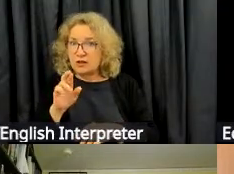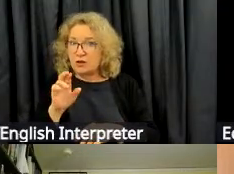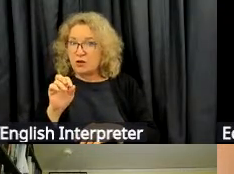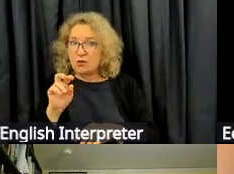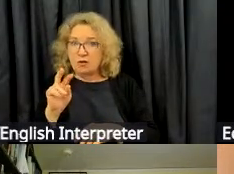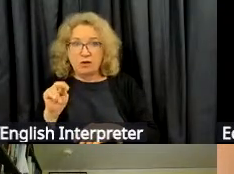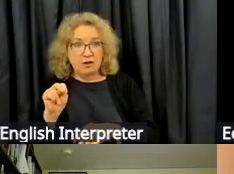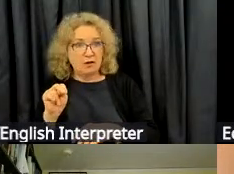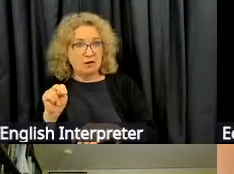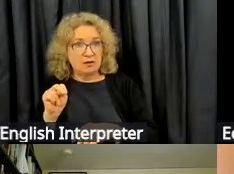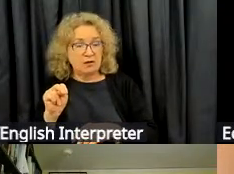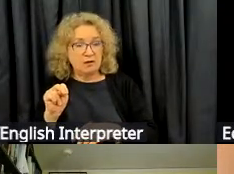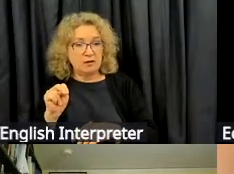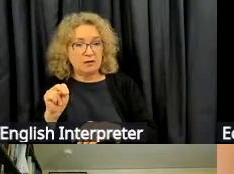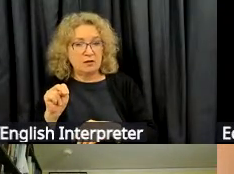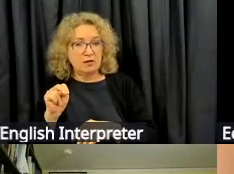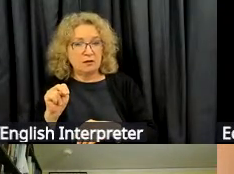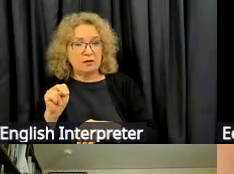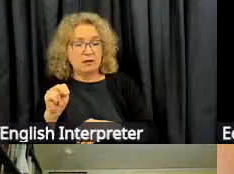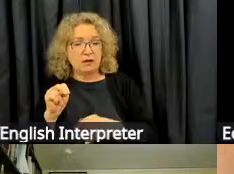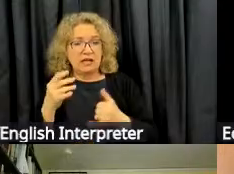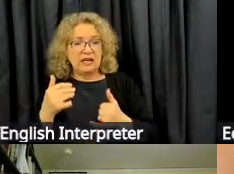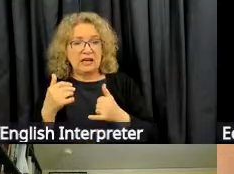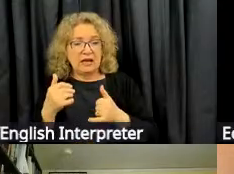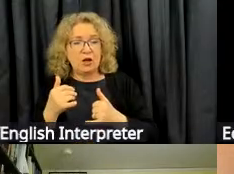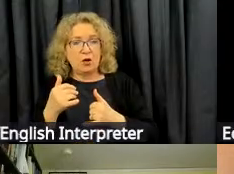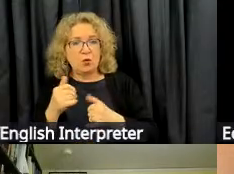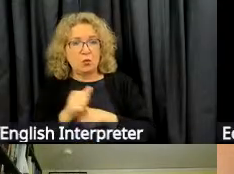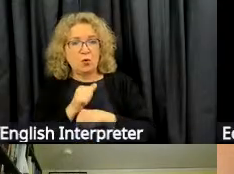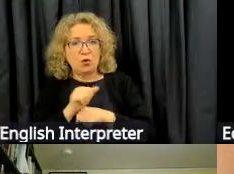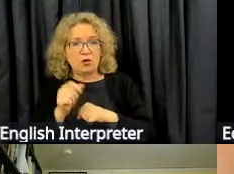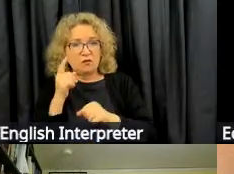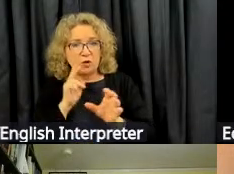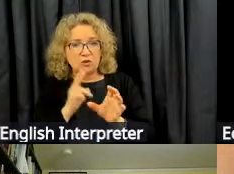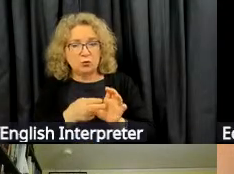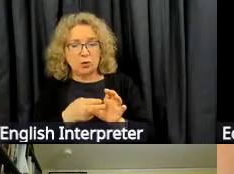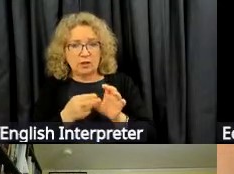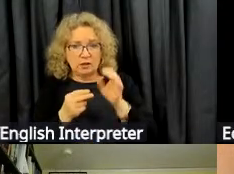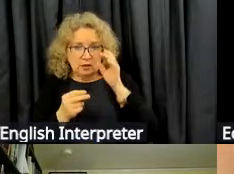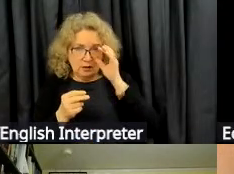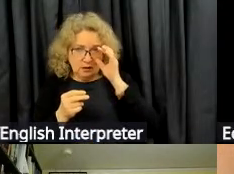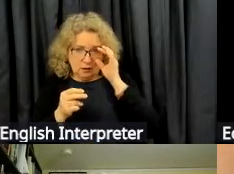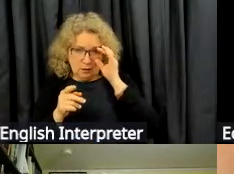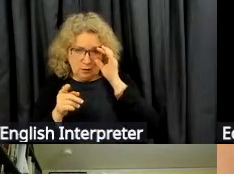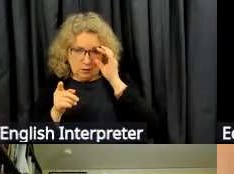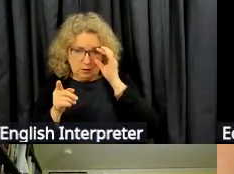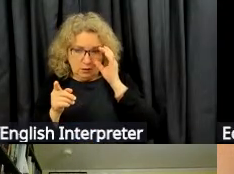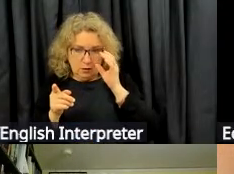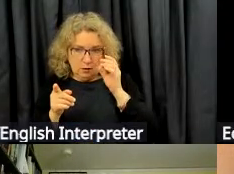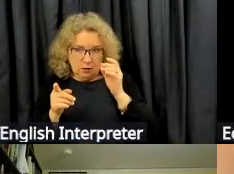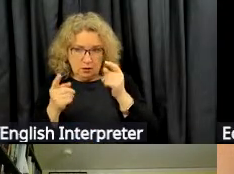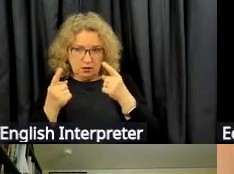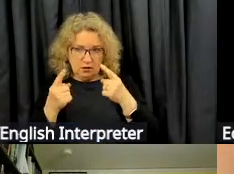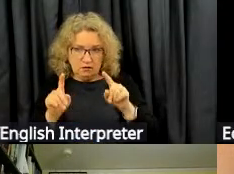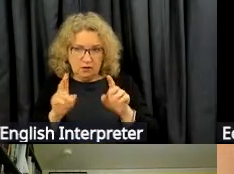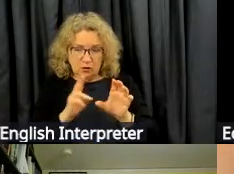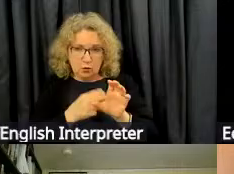the process of joining, and I have a second. Sharon, are you there?